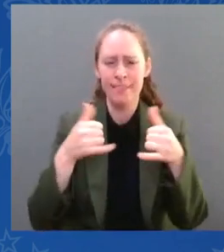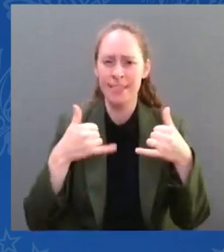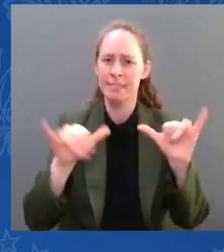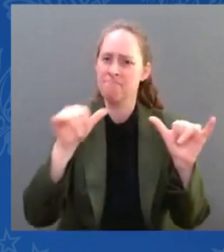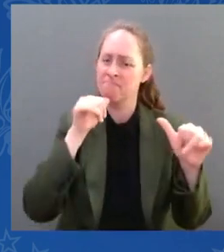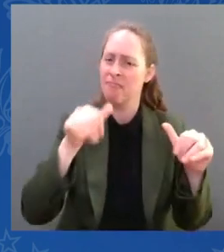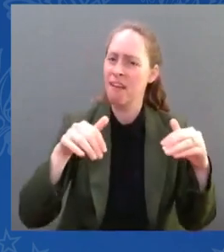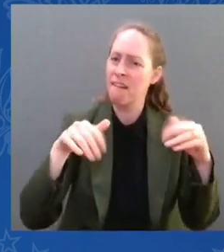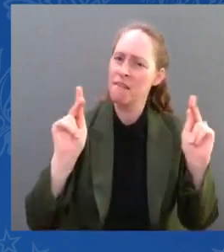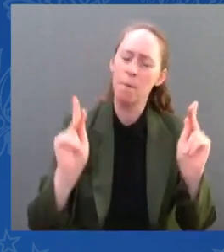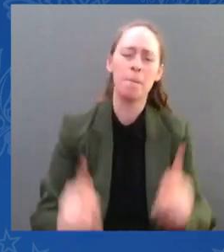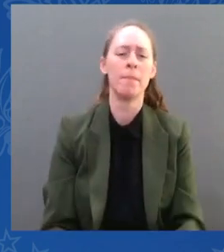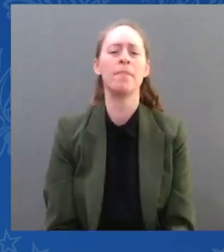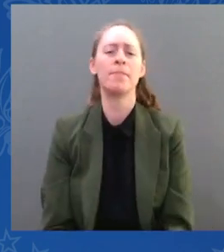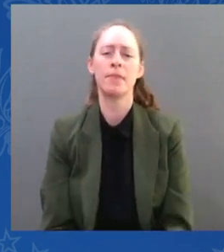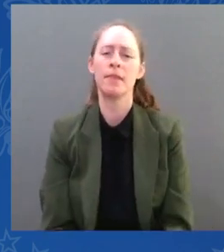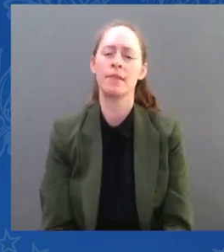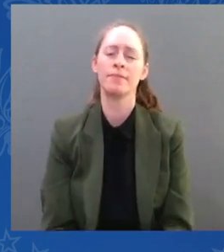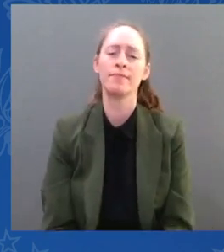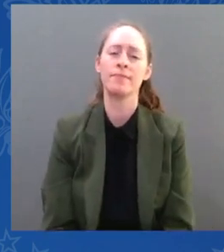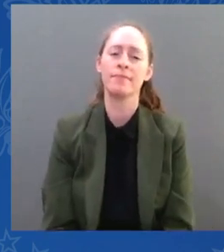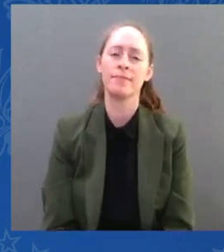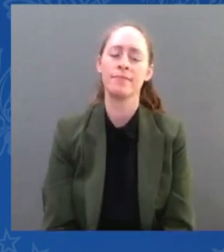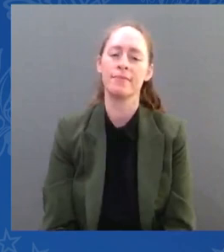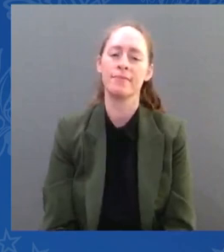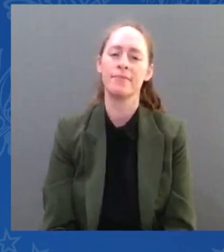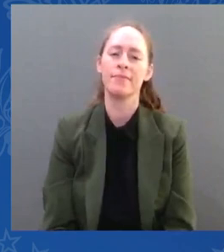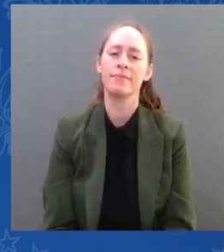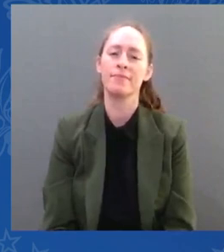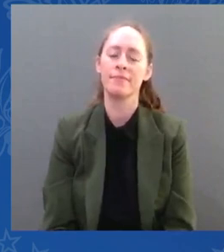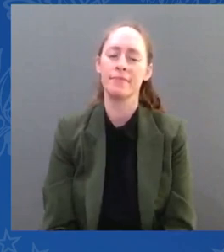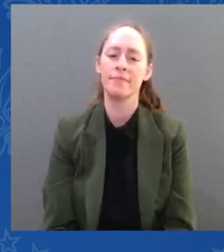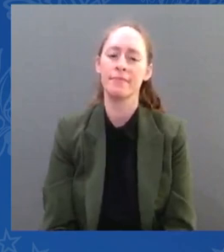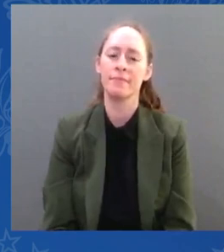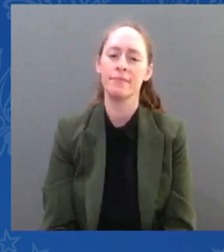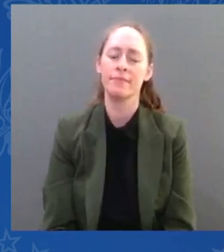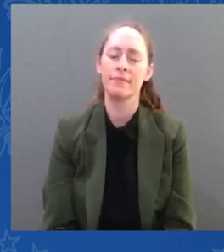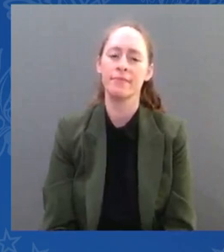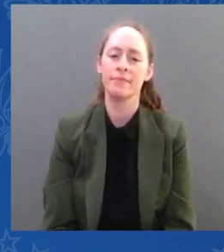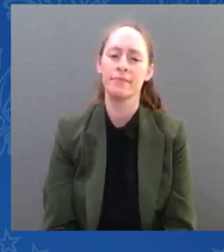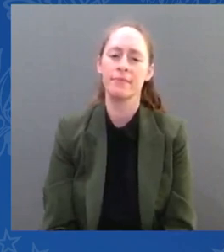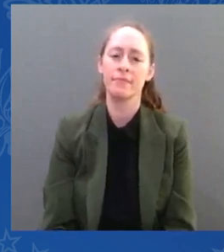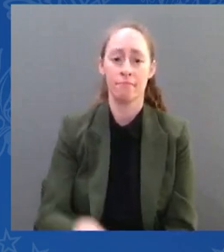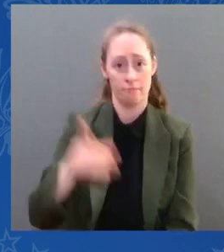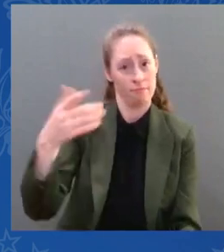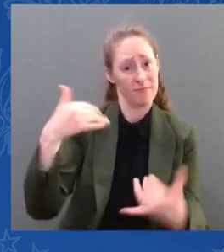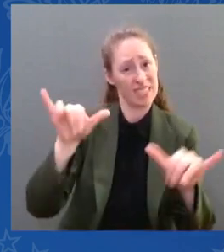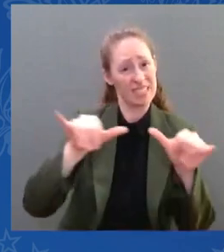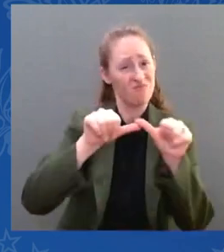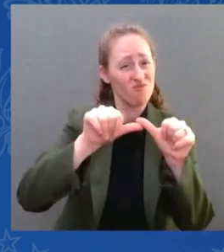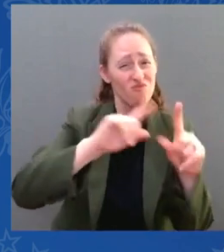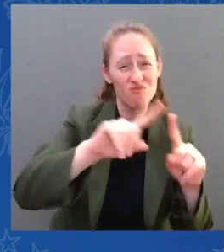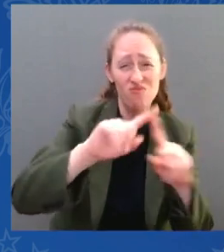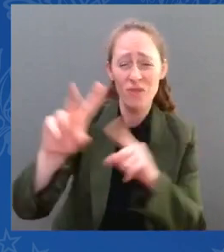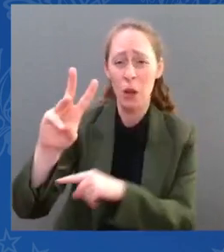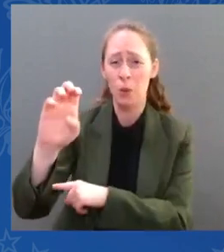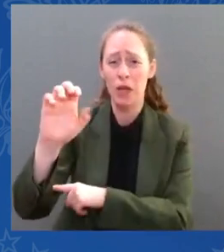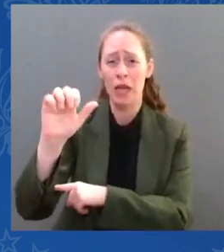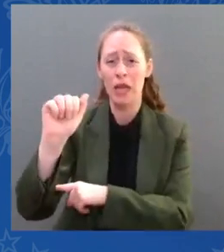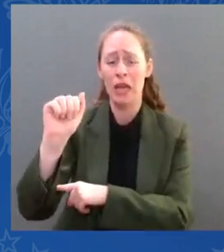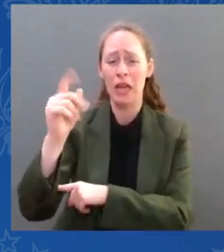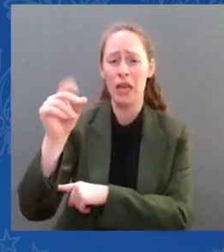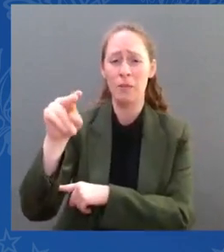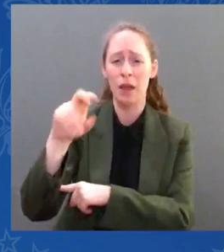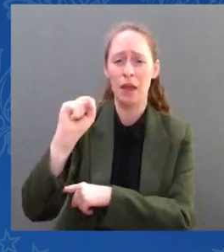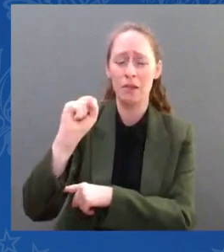send shrapnel into Birdwell's face, chest, arms, and hands, remained on the battlefield. When he was ordered to